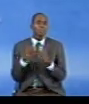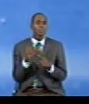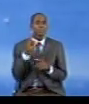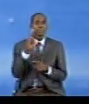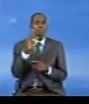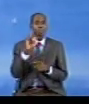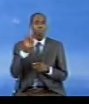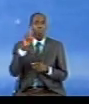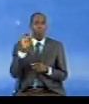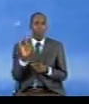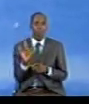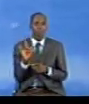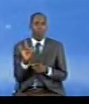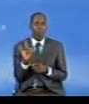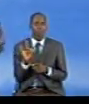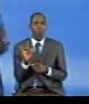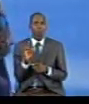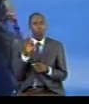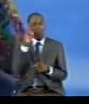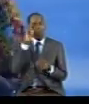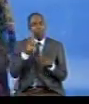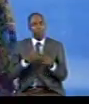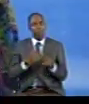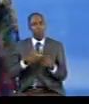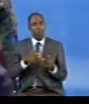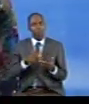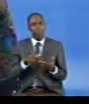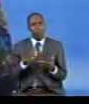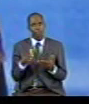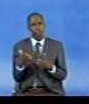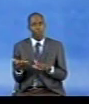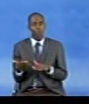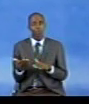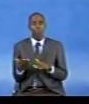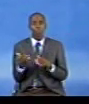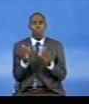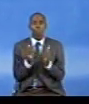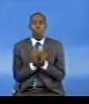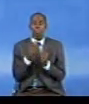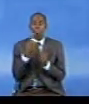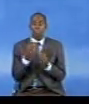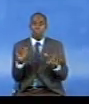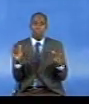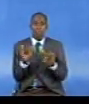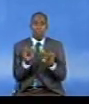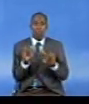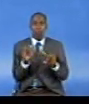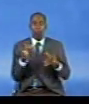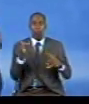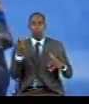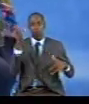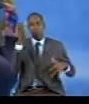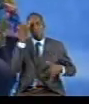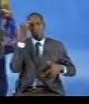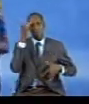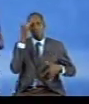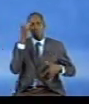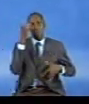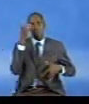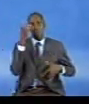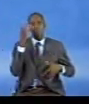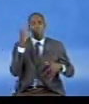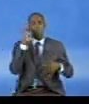2018, they killed my brother with the same sickness, his epilepsy. He suffered